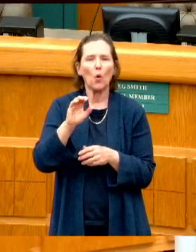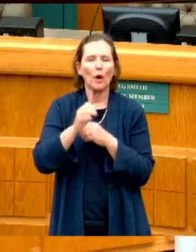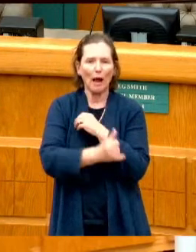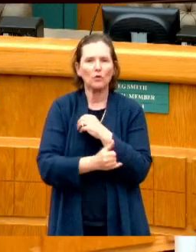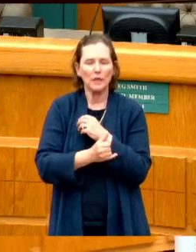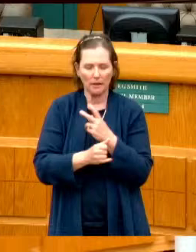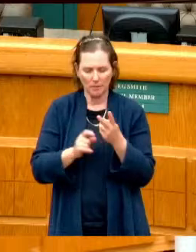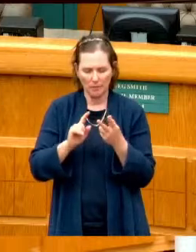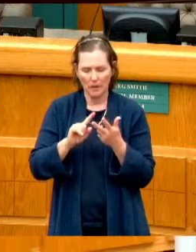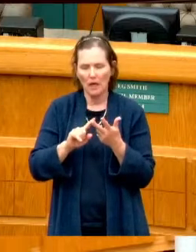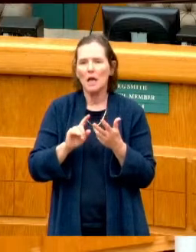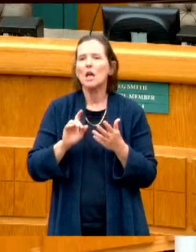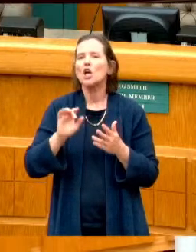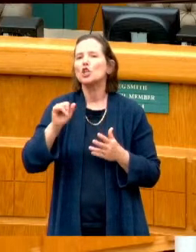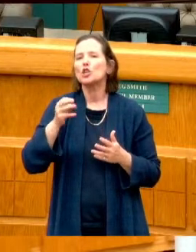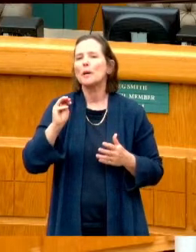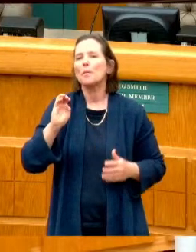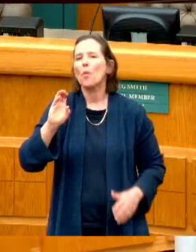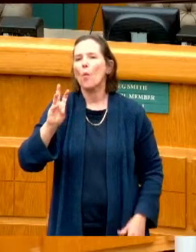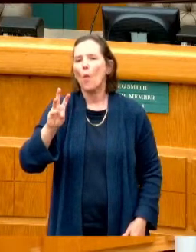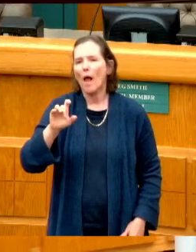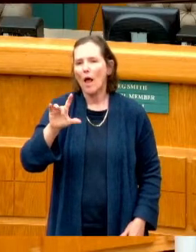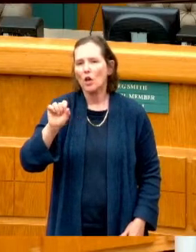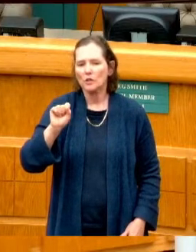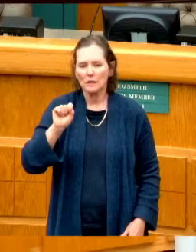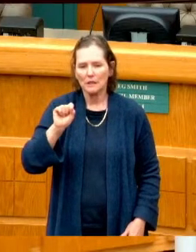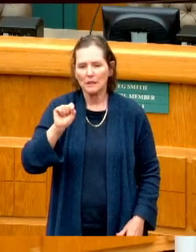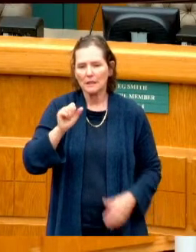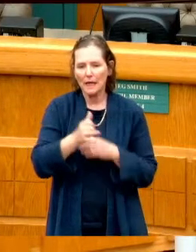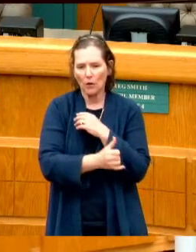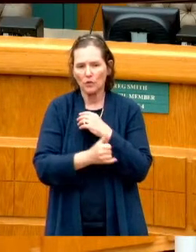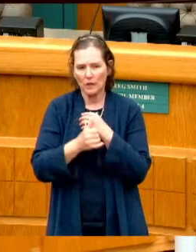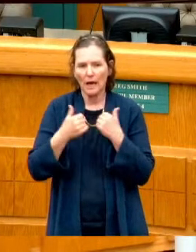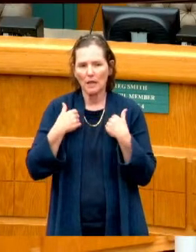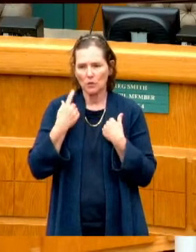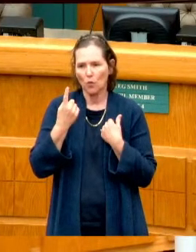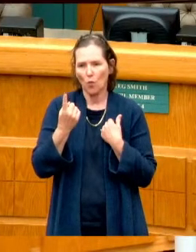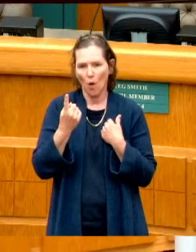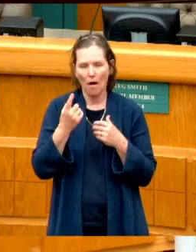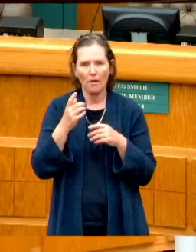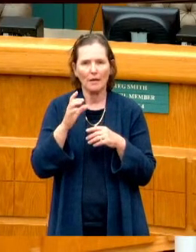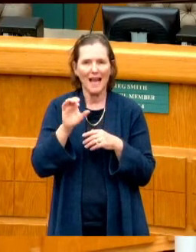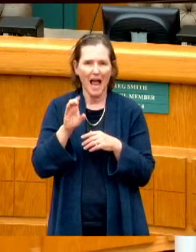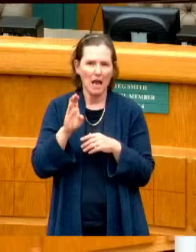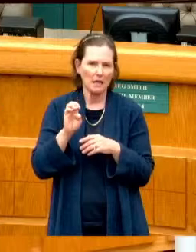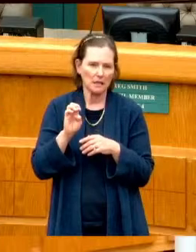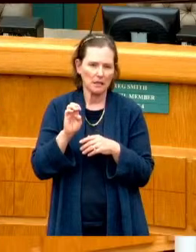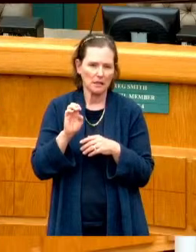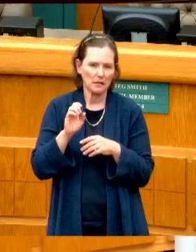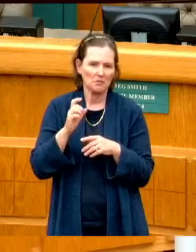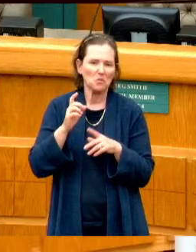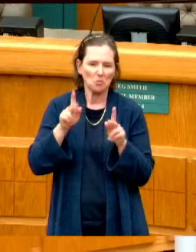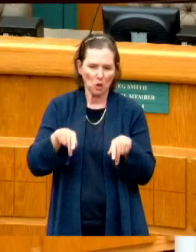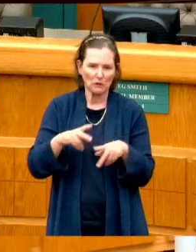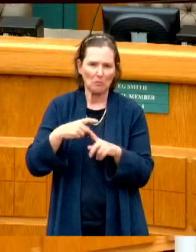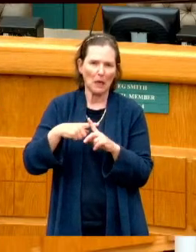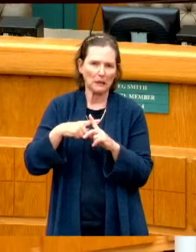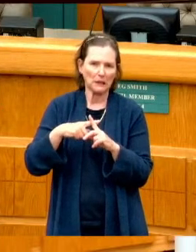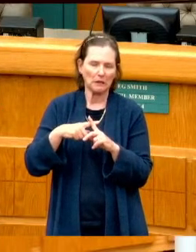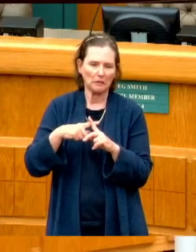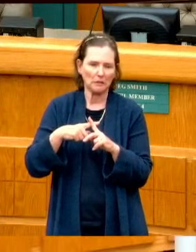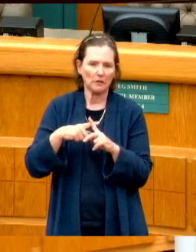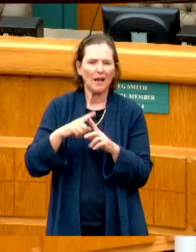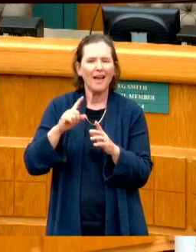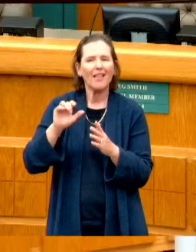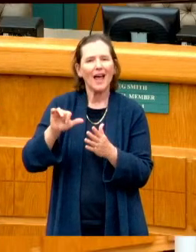Jim Wells and B County both have 1 case of the variant. This variant that originated in the UK